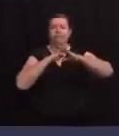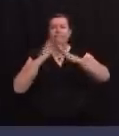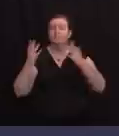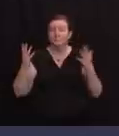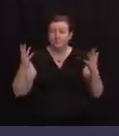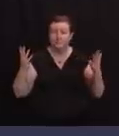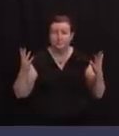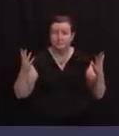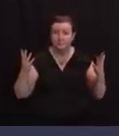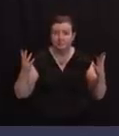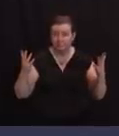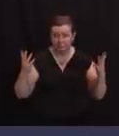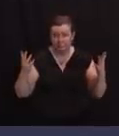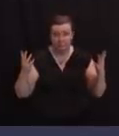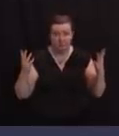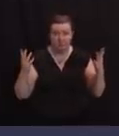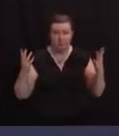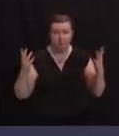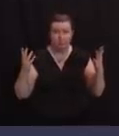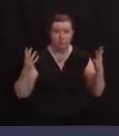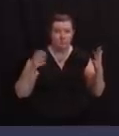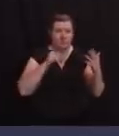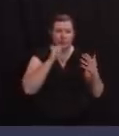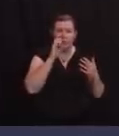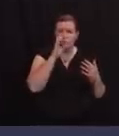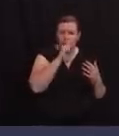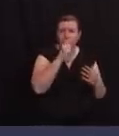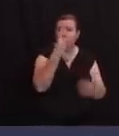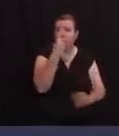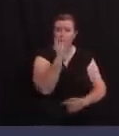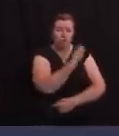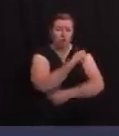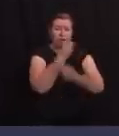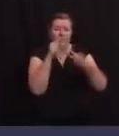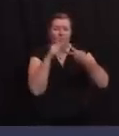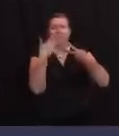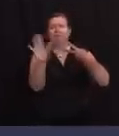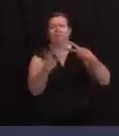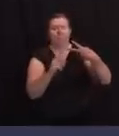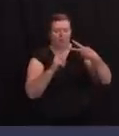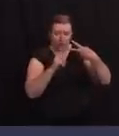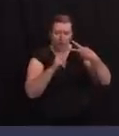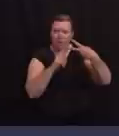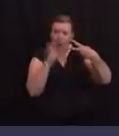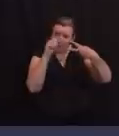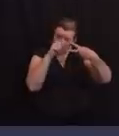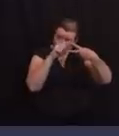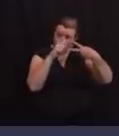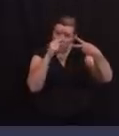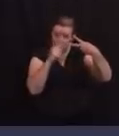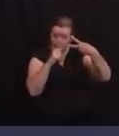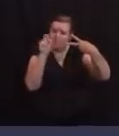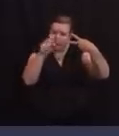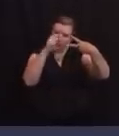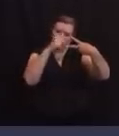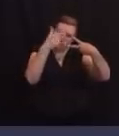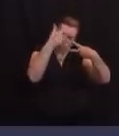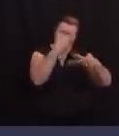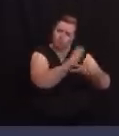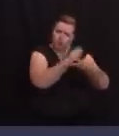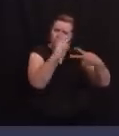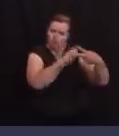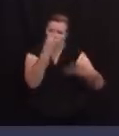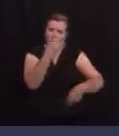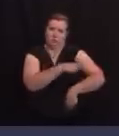because it isn't. But fully vaccinated people are protected against serious illness and, thank God, please God,